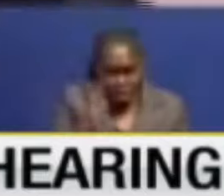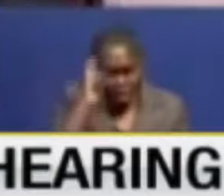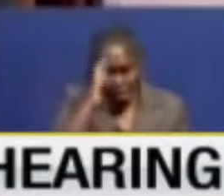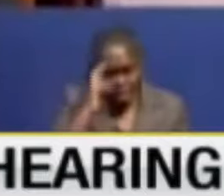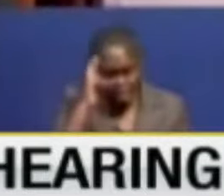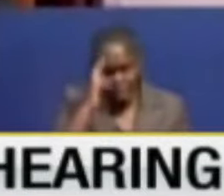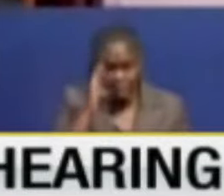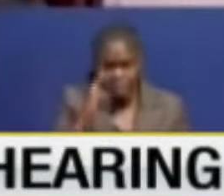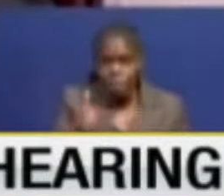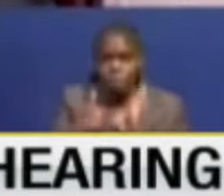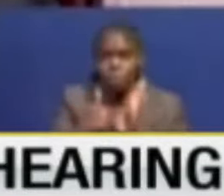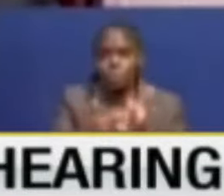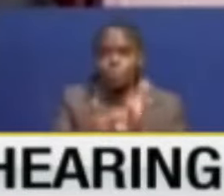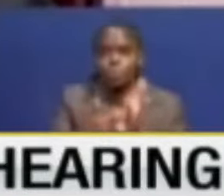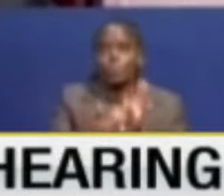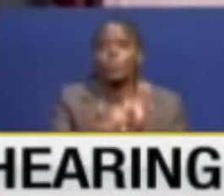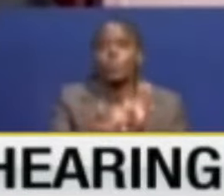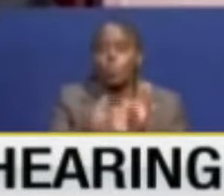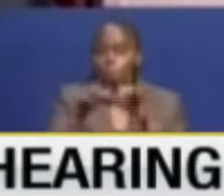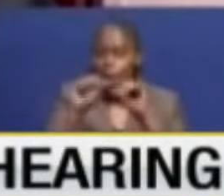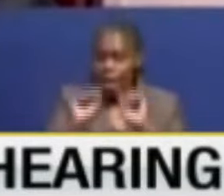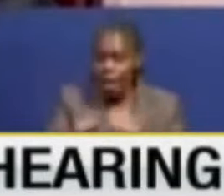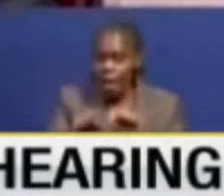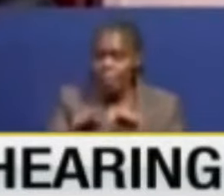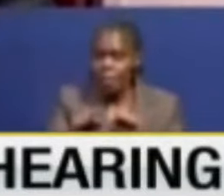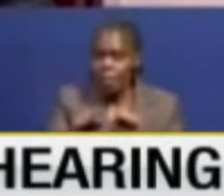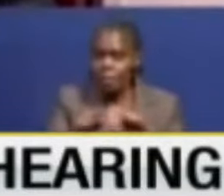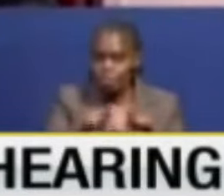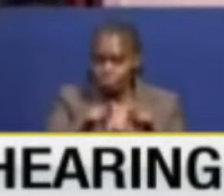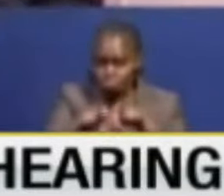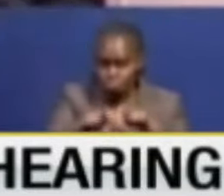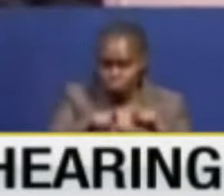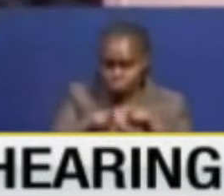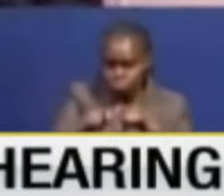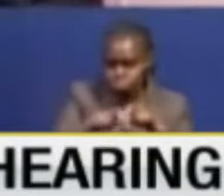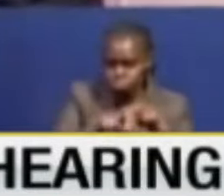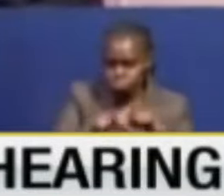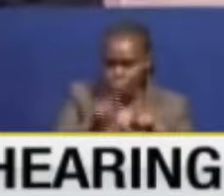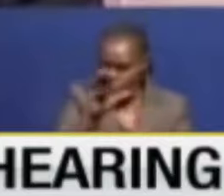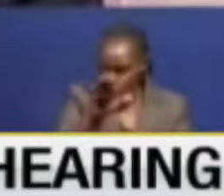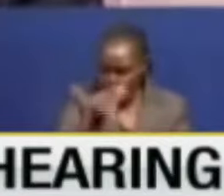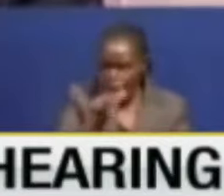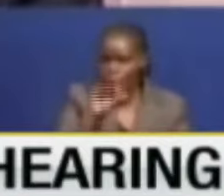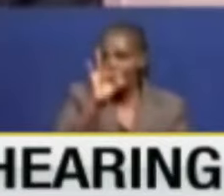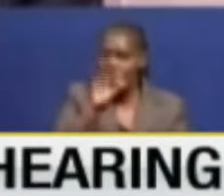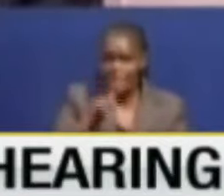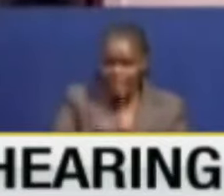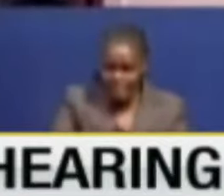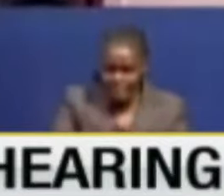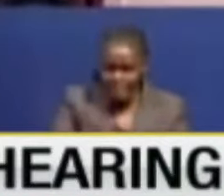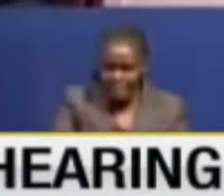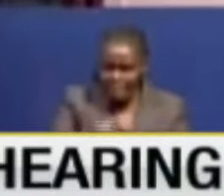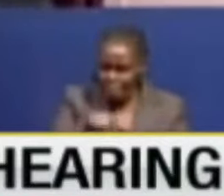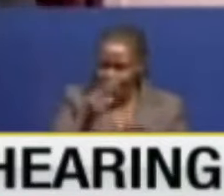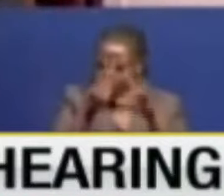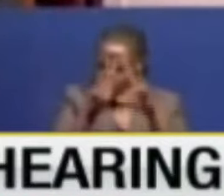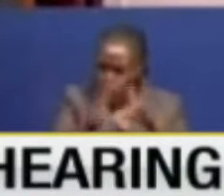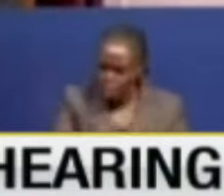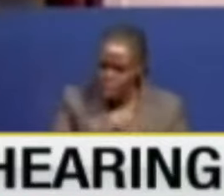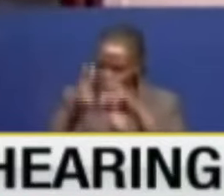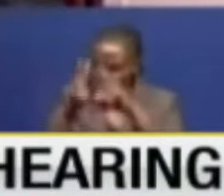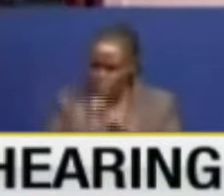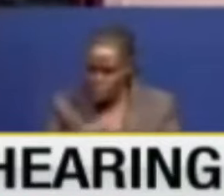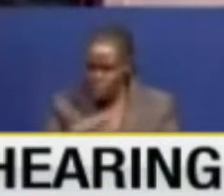that underlies her ability to govern. You're being called for the third time to interrogate the